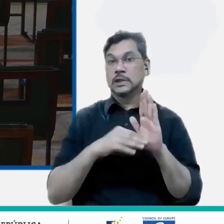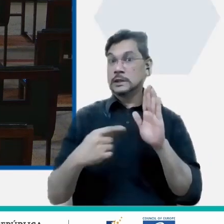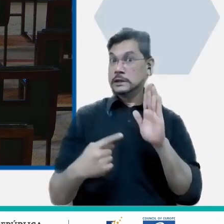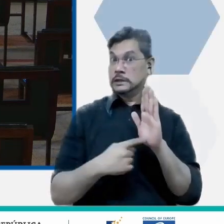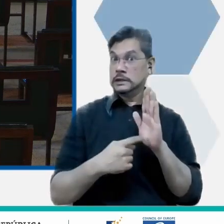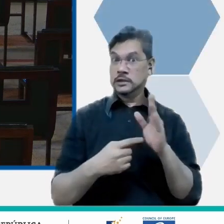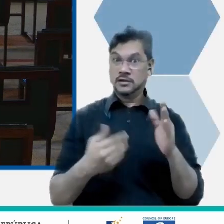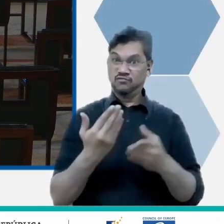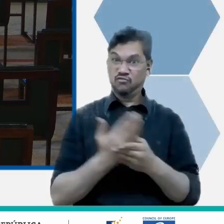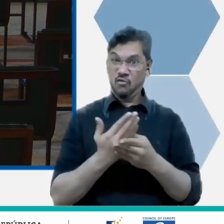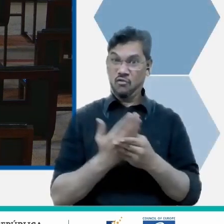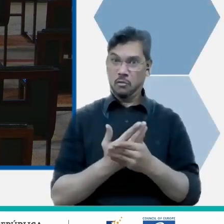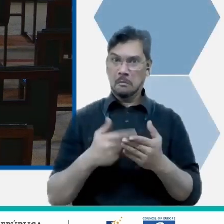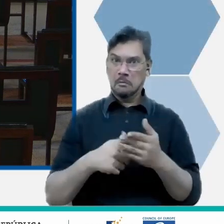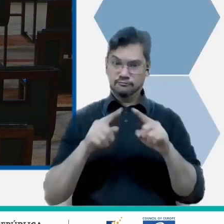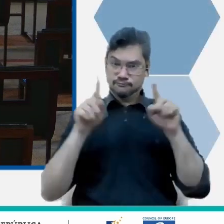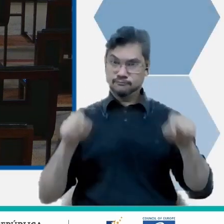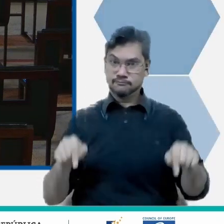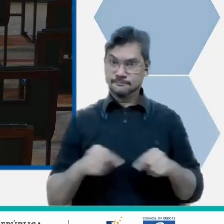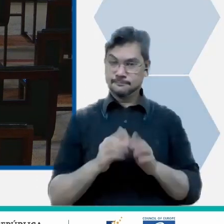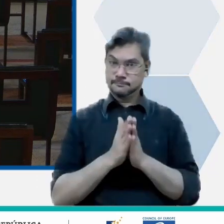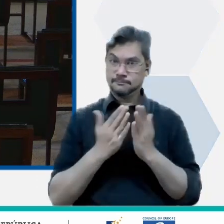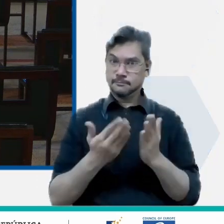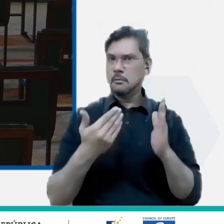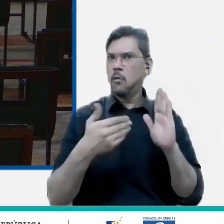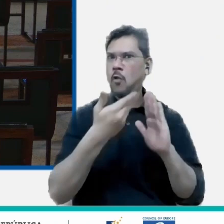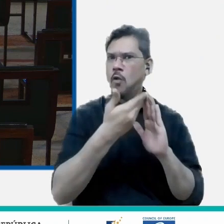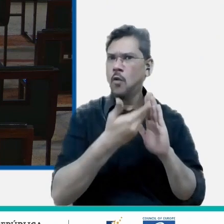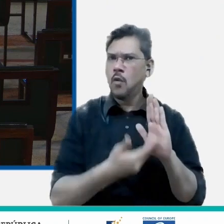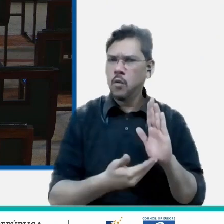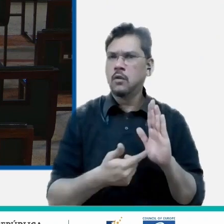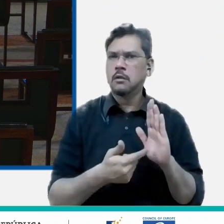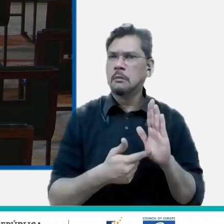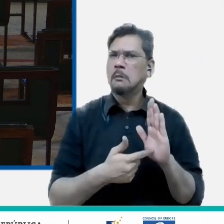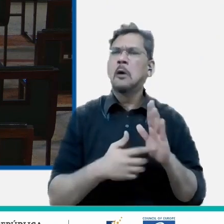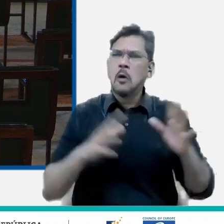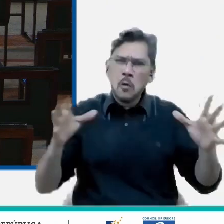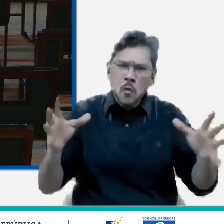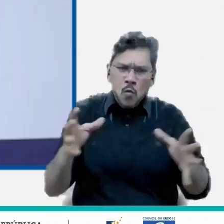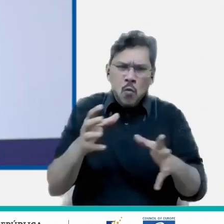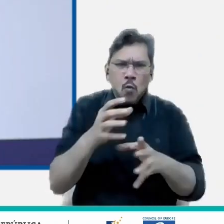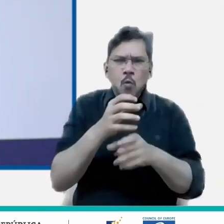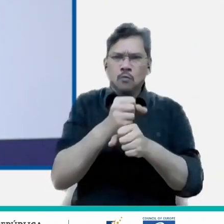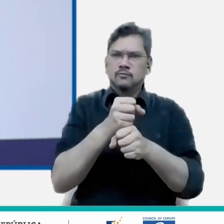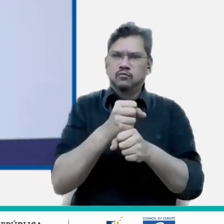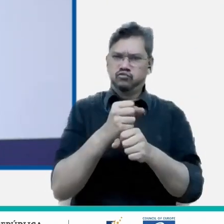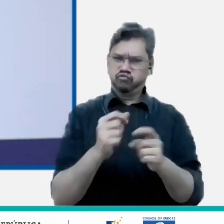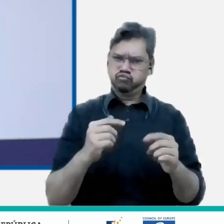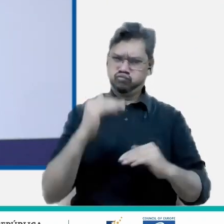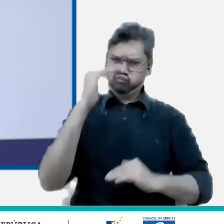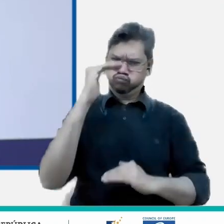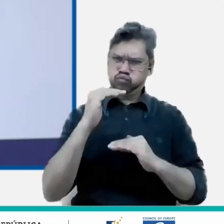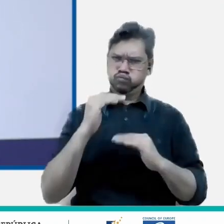it very concise, very brief, and well organized in my understanding, because you will